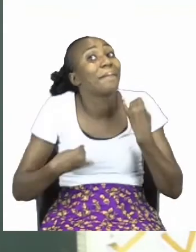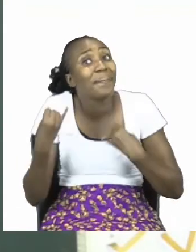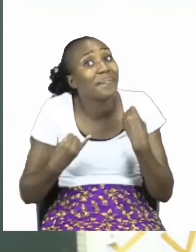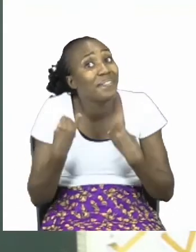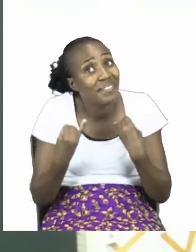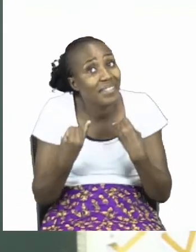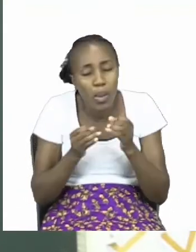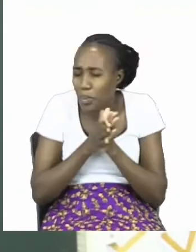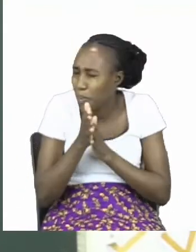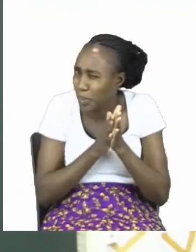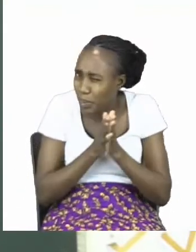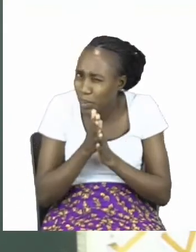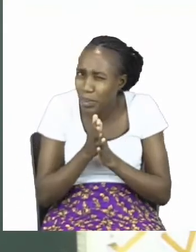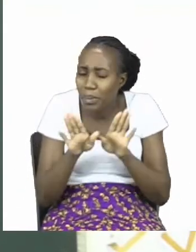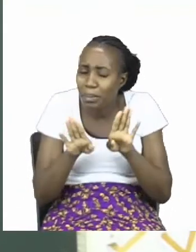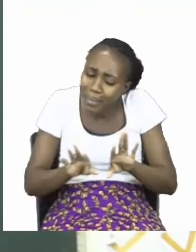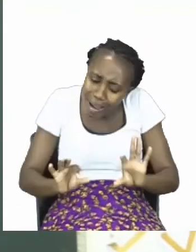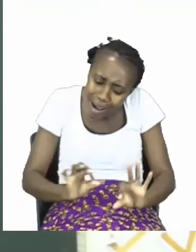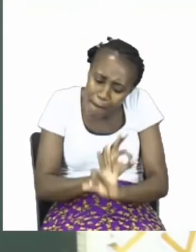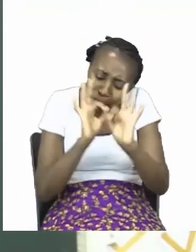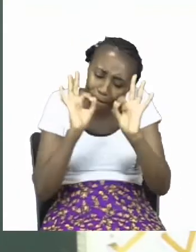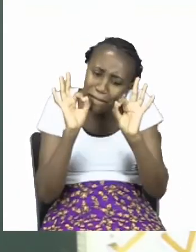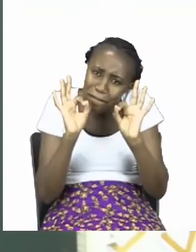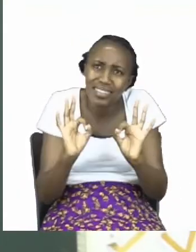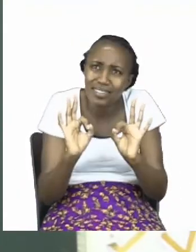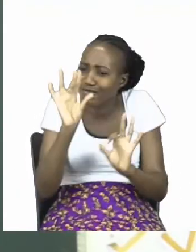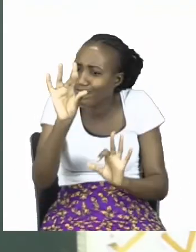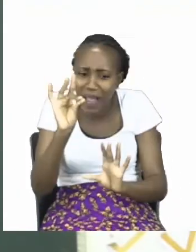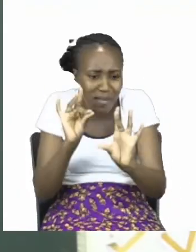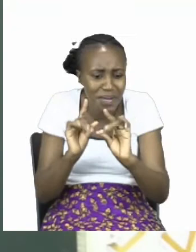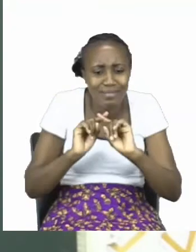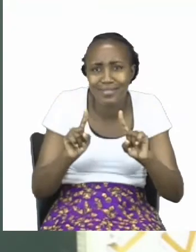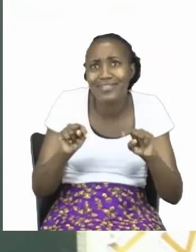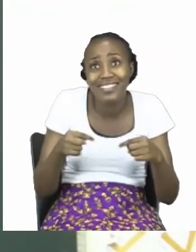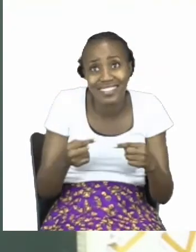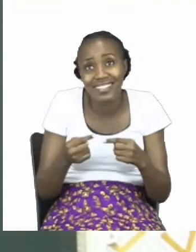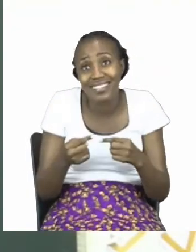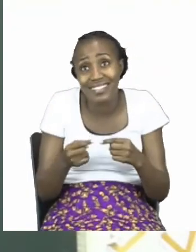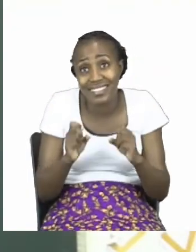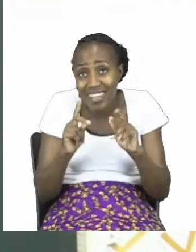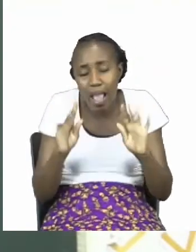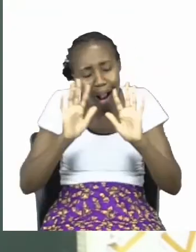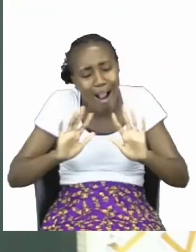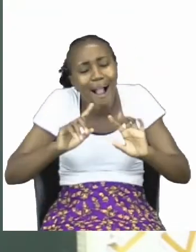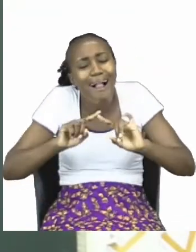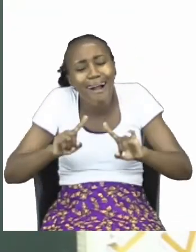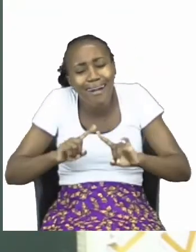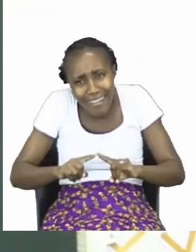Make sure your materials are beautiful. Use anything you can use and make sure it's colorful as